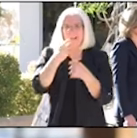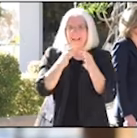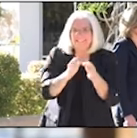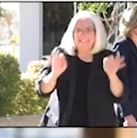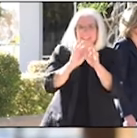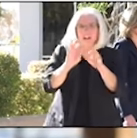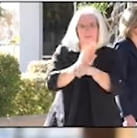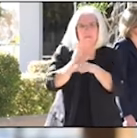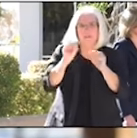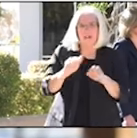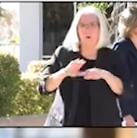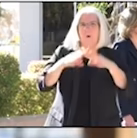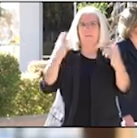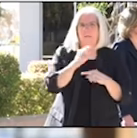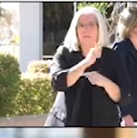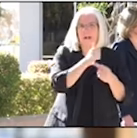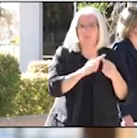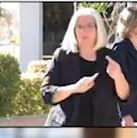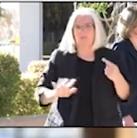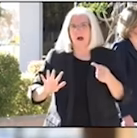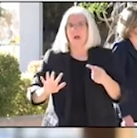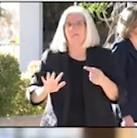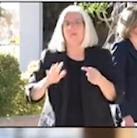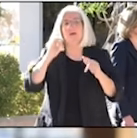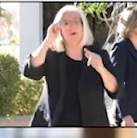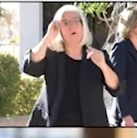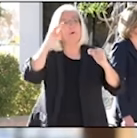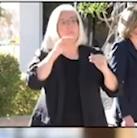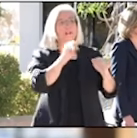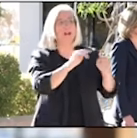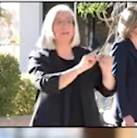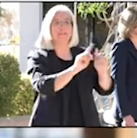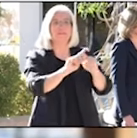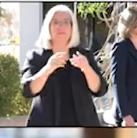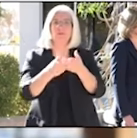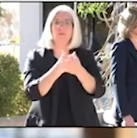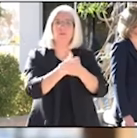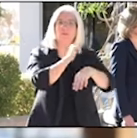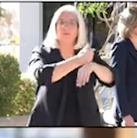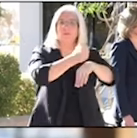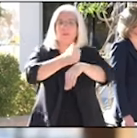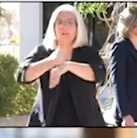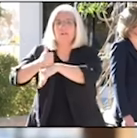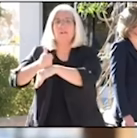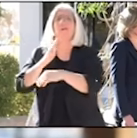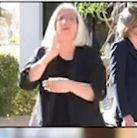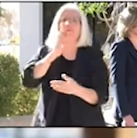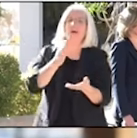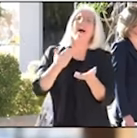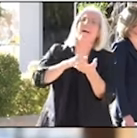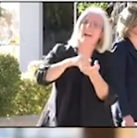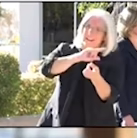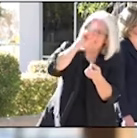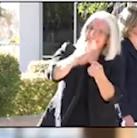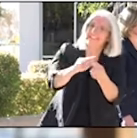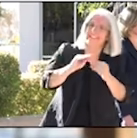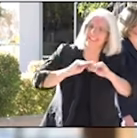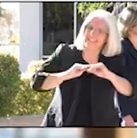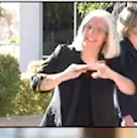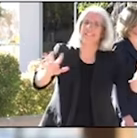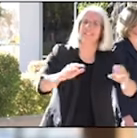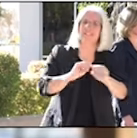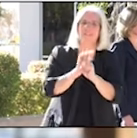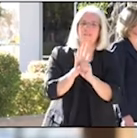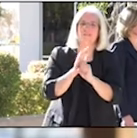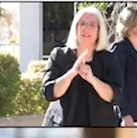these additional measures will bring down the rate of growth such that our hospitals will